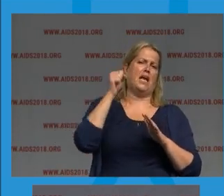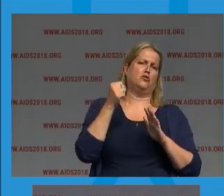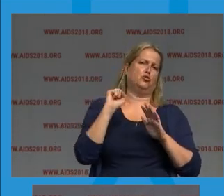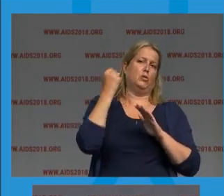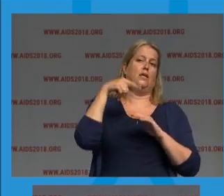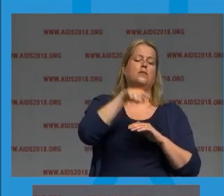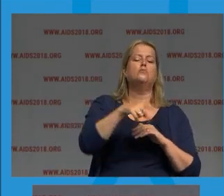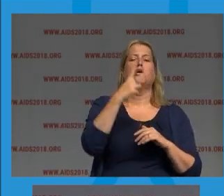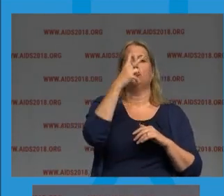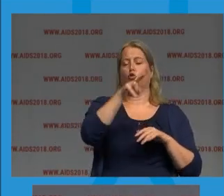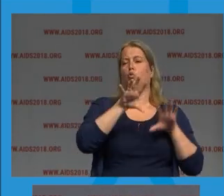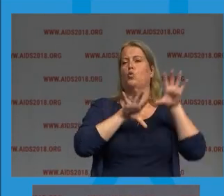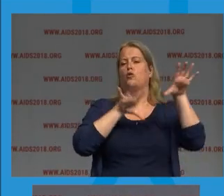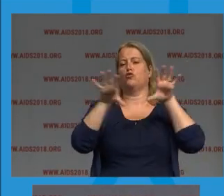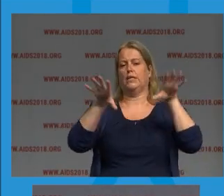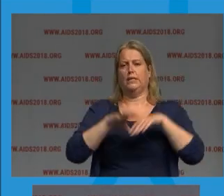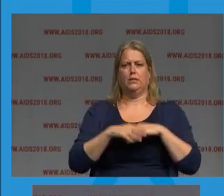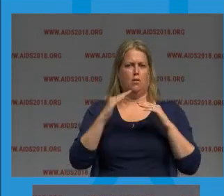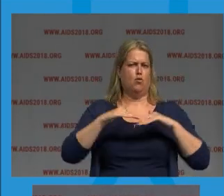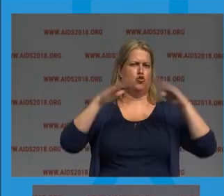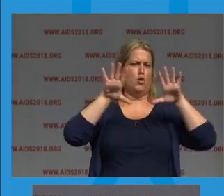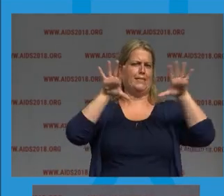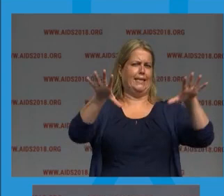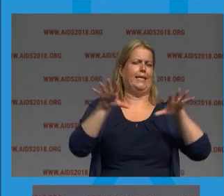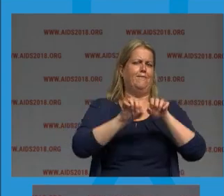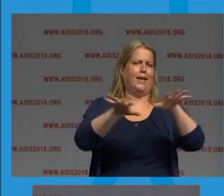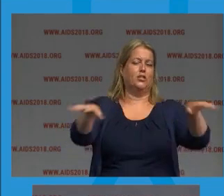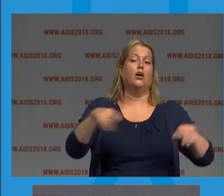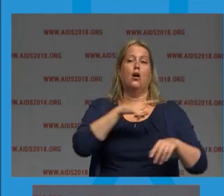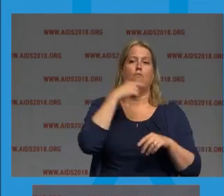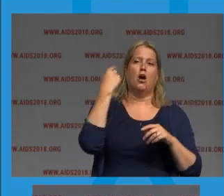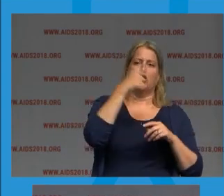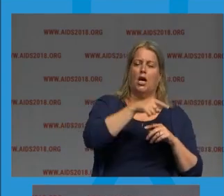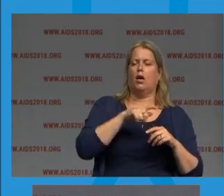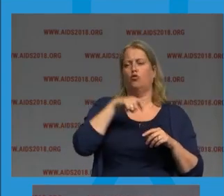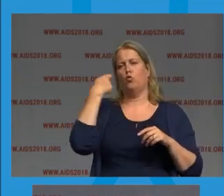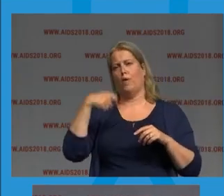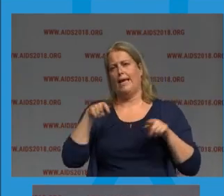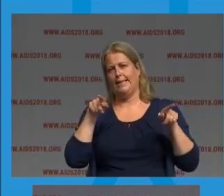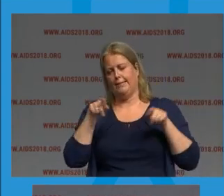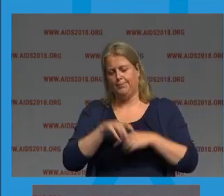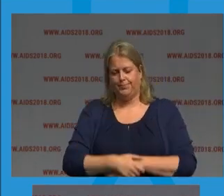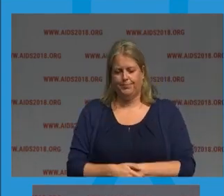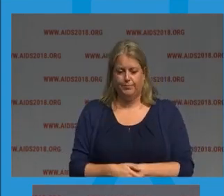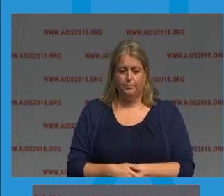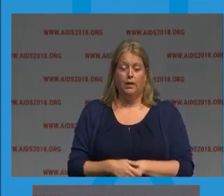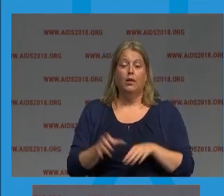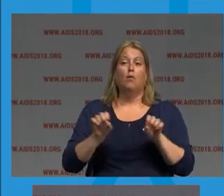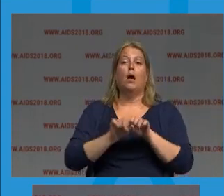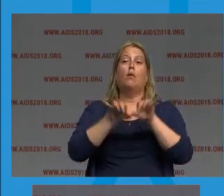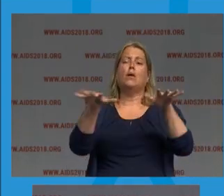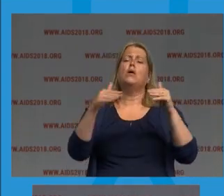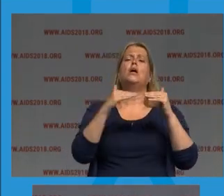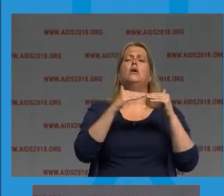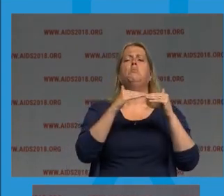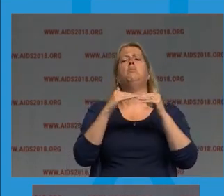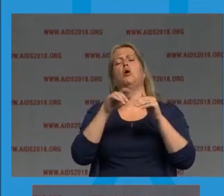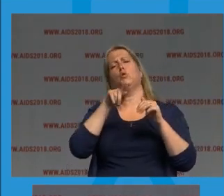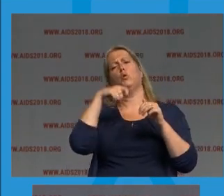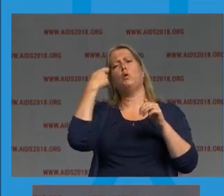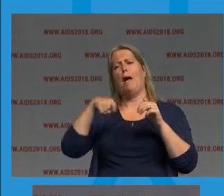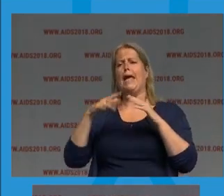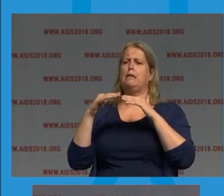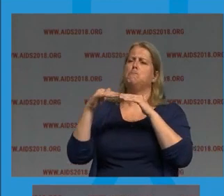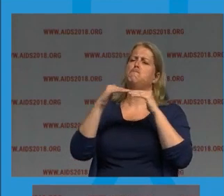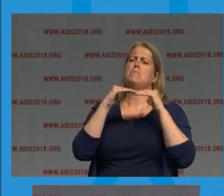bear the majority of infections in that region, and that is really Russia and the Ukraine. Whereas the epidemic is relatively stable in the Ukraine, looking at